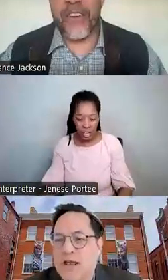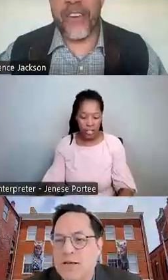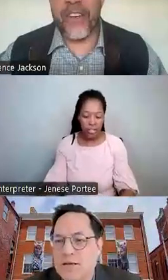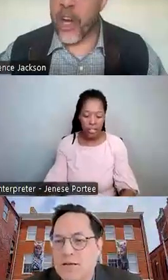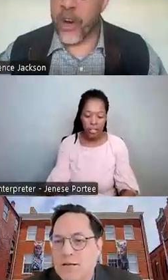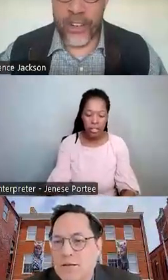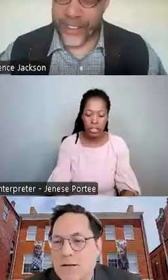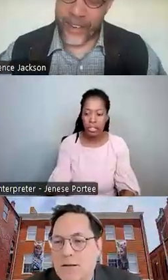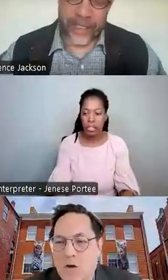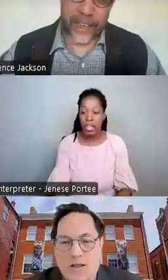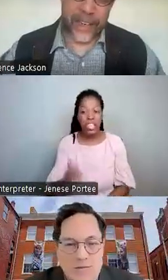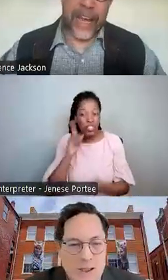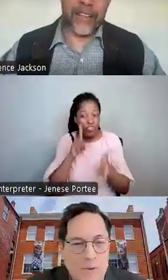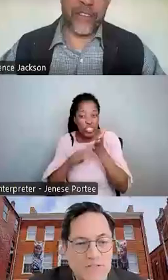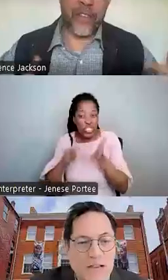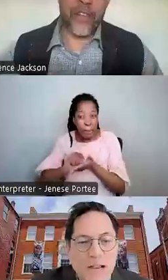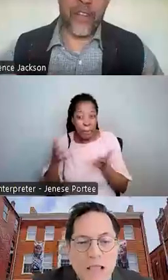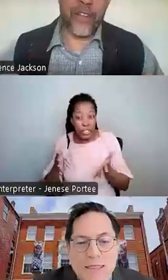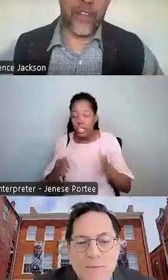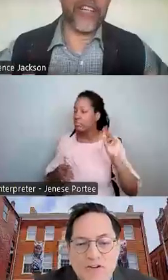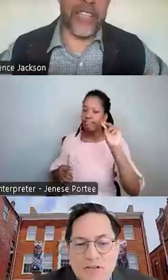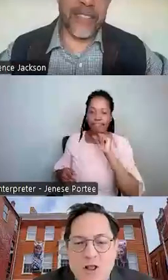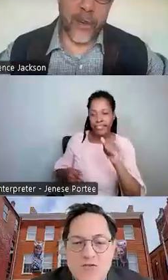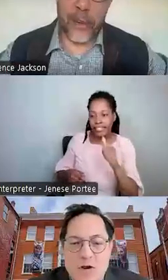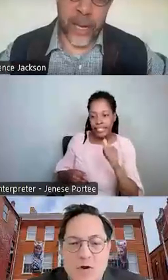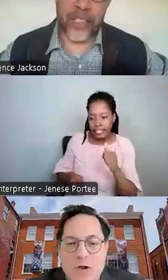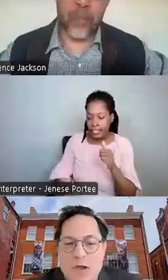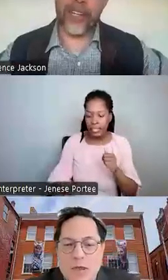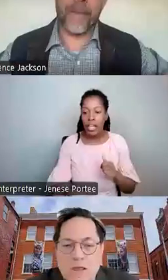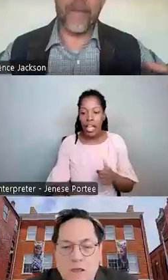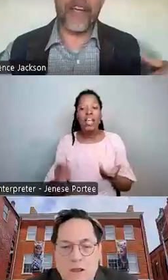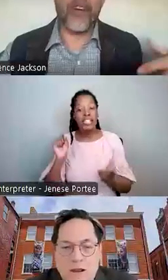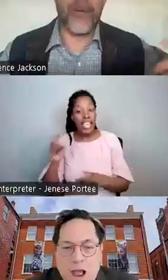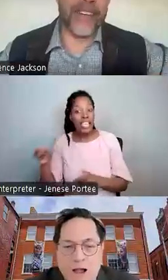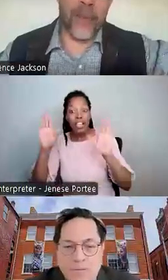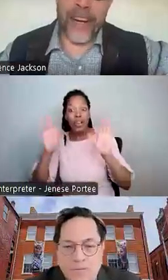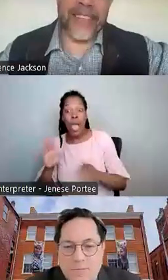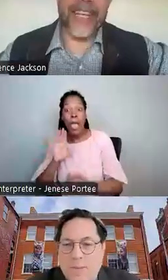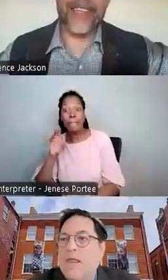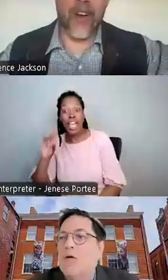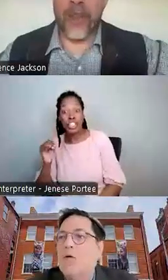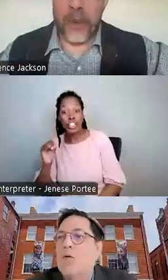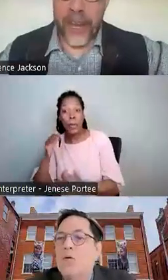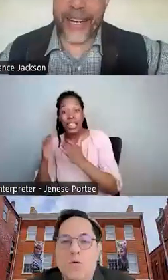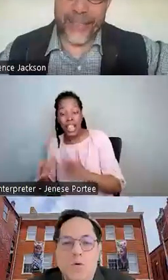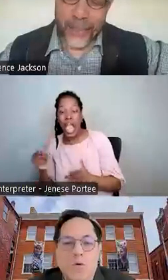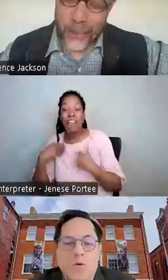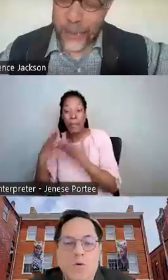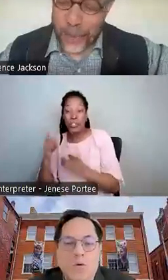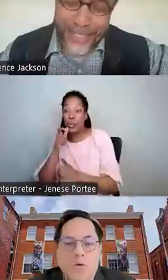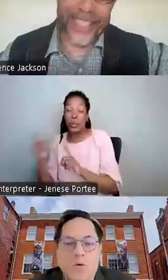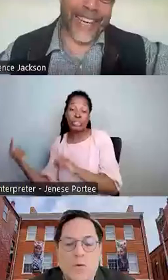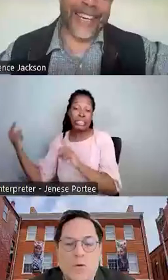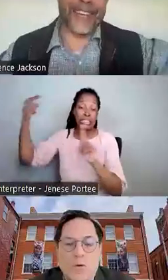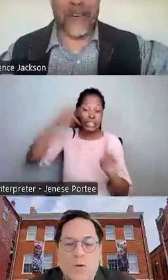published yet? No, it's Okay, not. not published yet. Let me Learning, just he's the close great real quick. banjo player. So we have somebody that takes us all the way back to